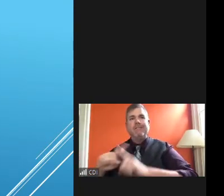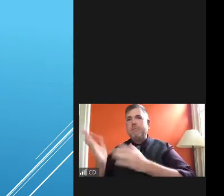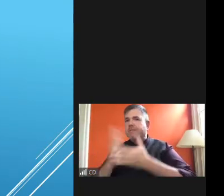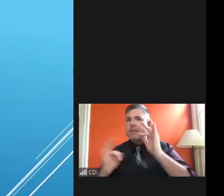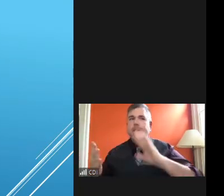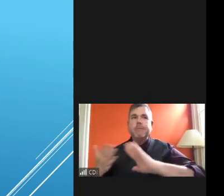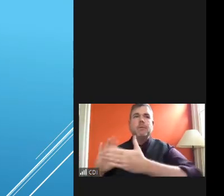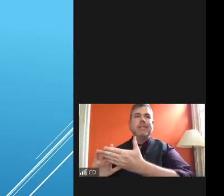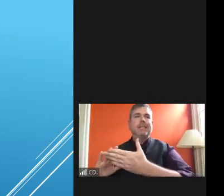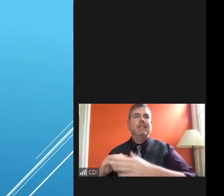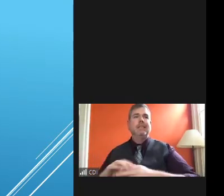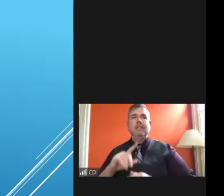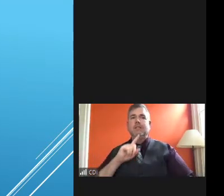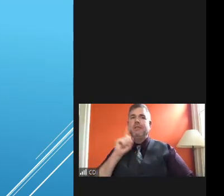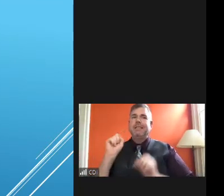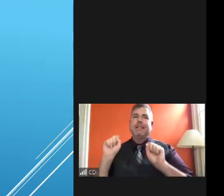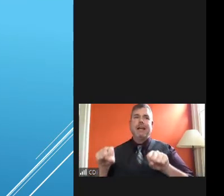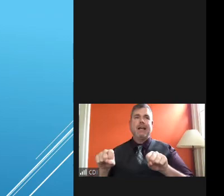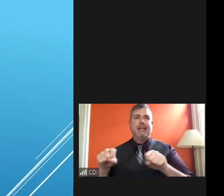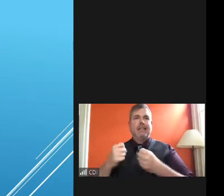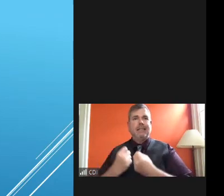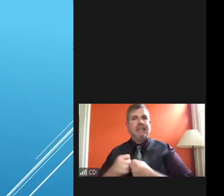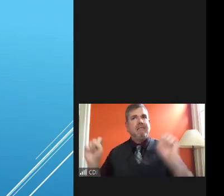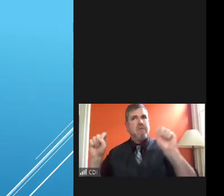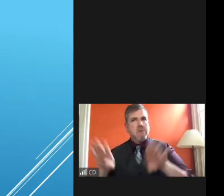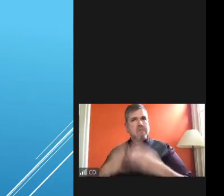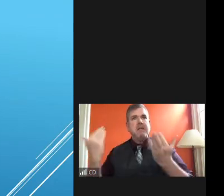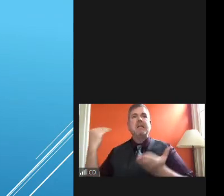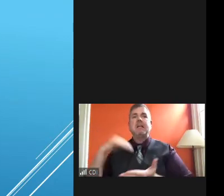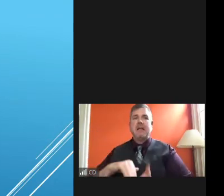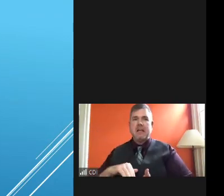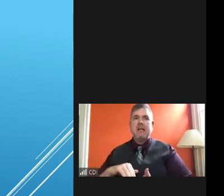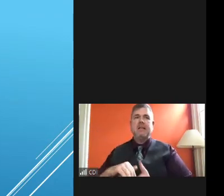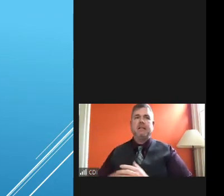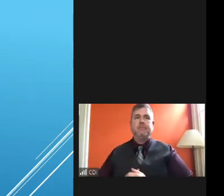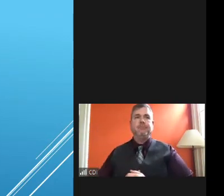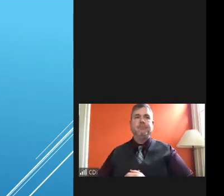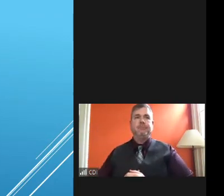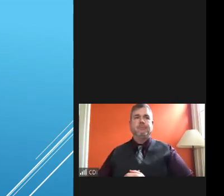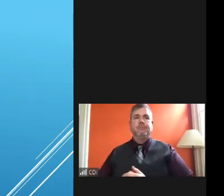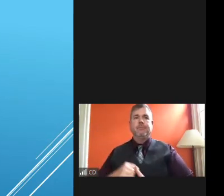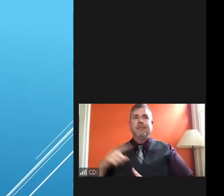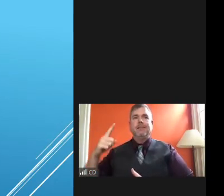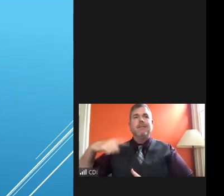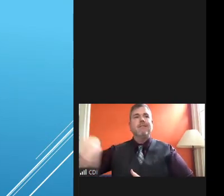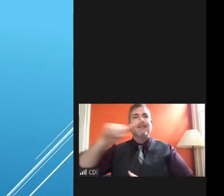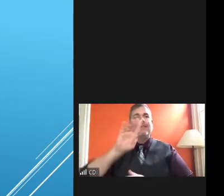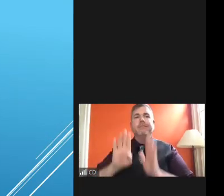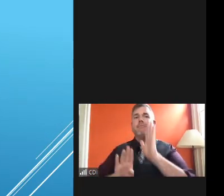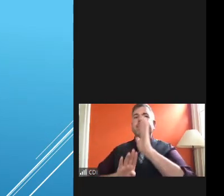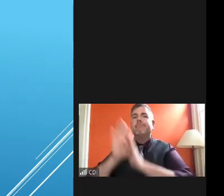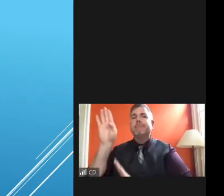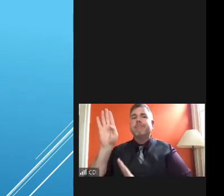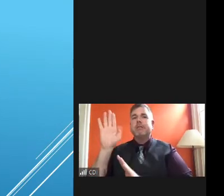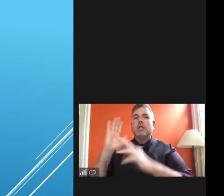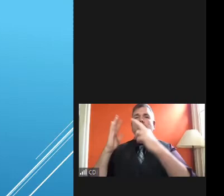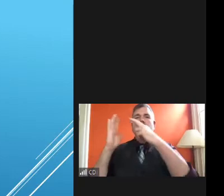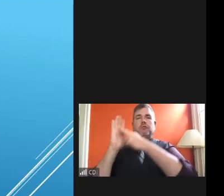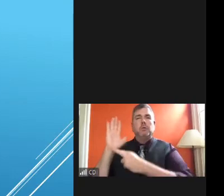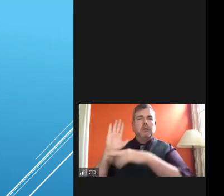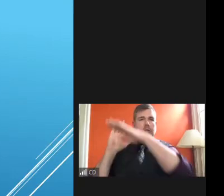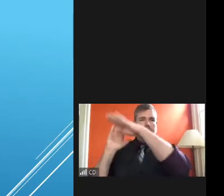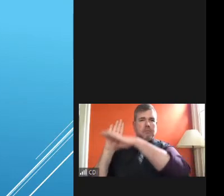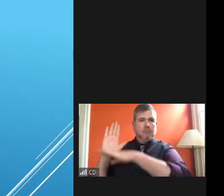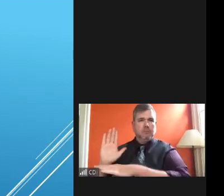And so these groups put together guidance initially when there wasn't state guidance available. And